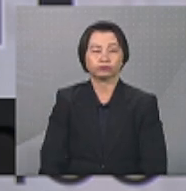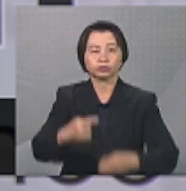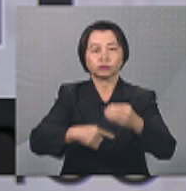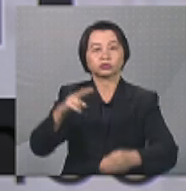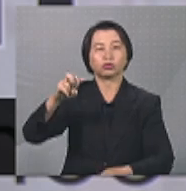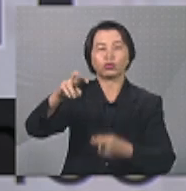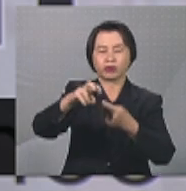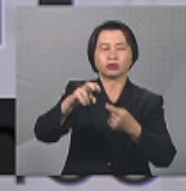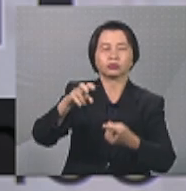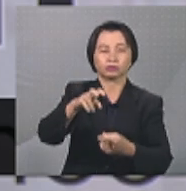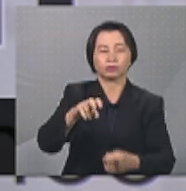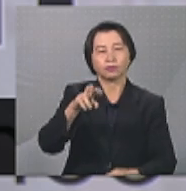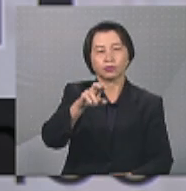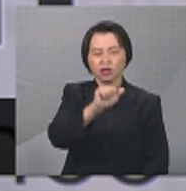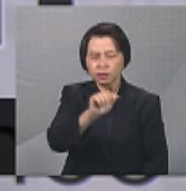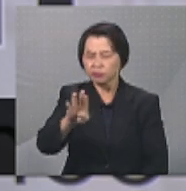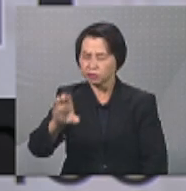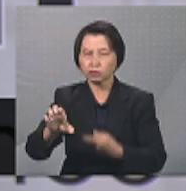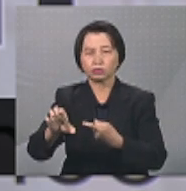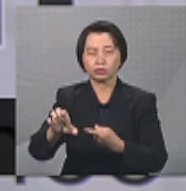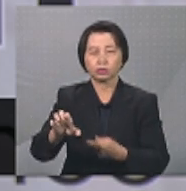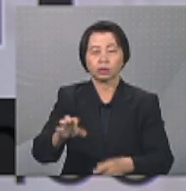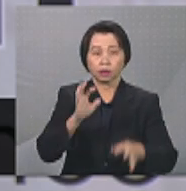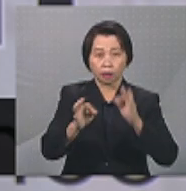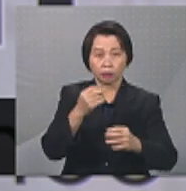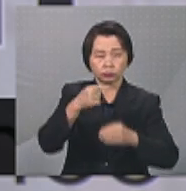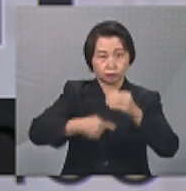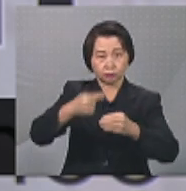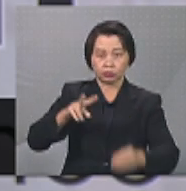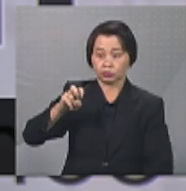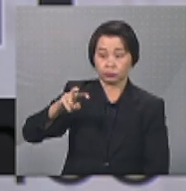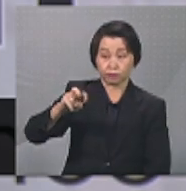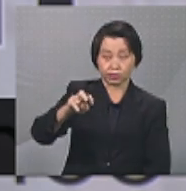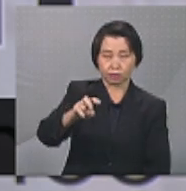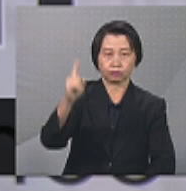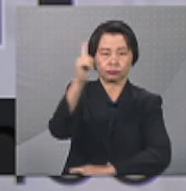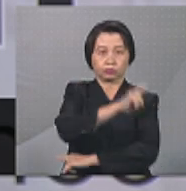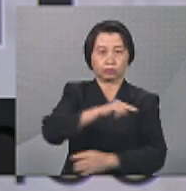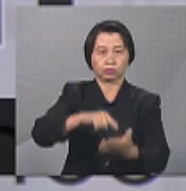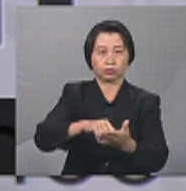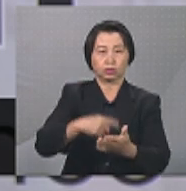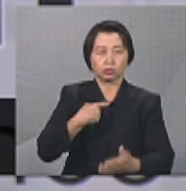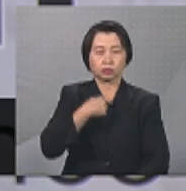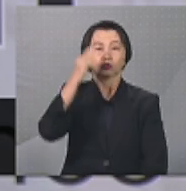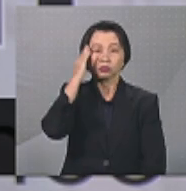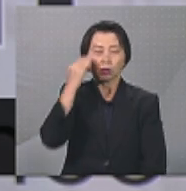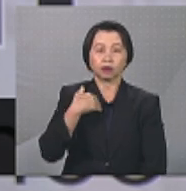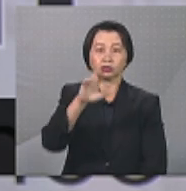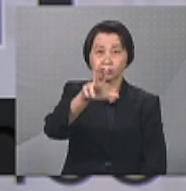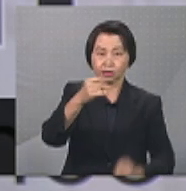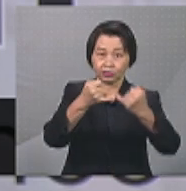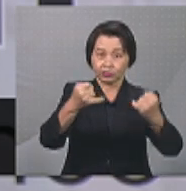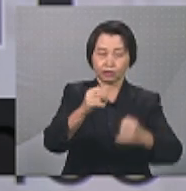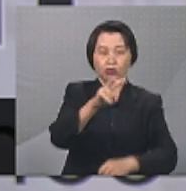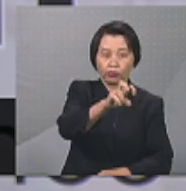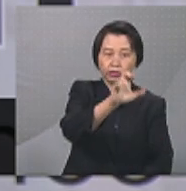On the virus, yes, when we look into the virus, today we do know that there are three strains, A, B